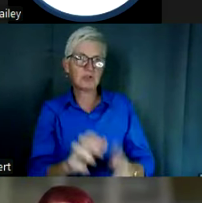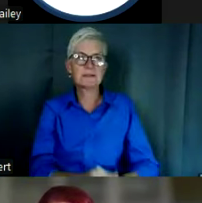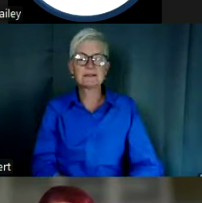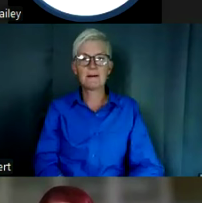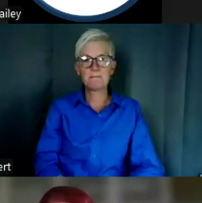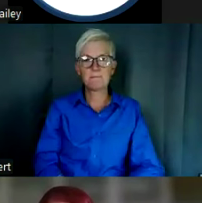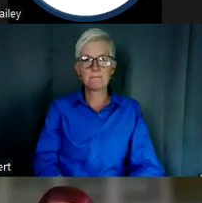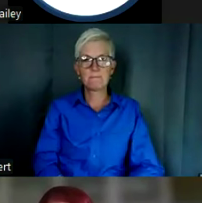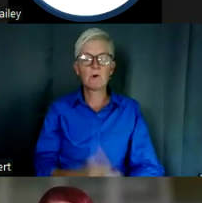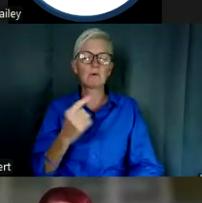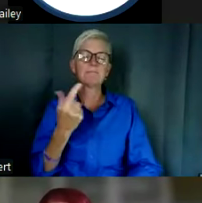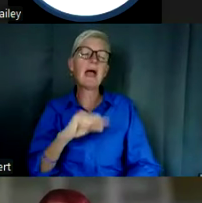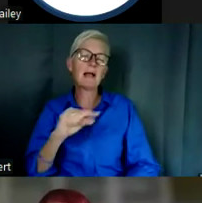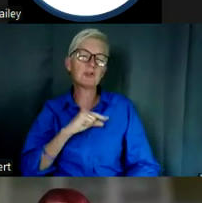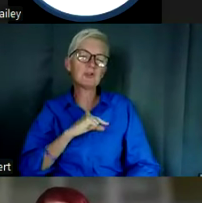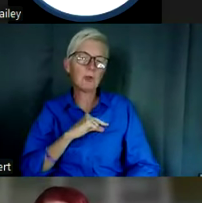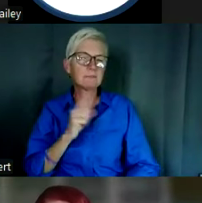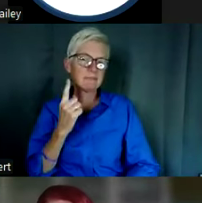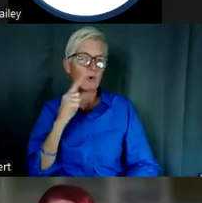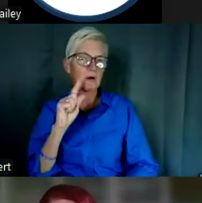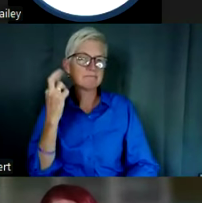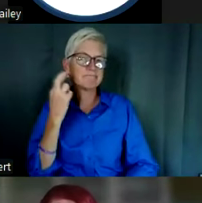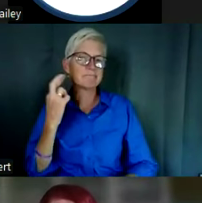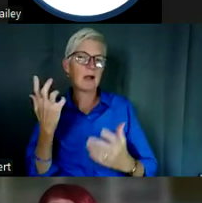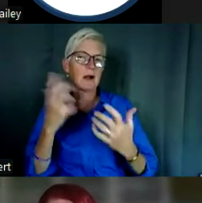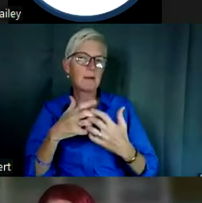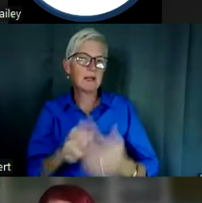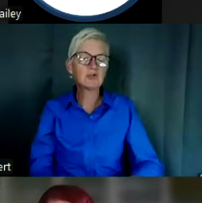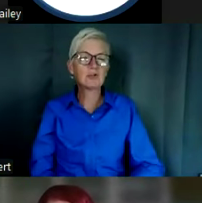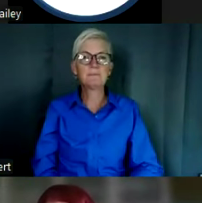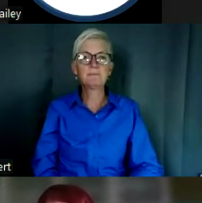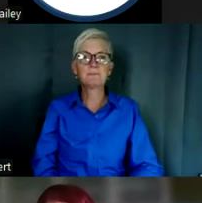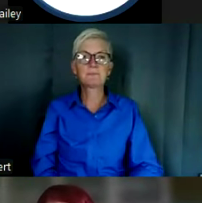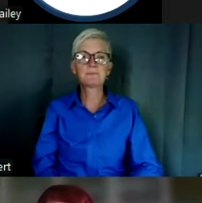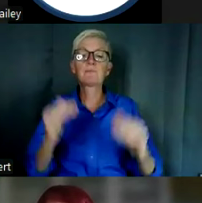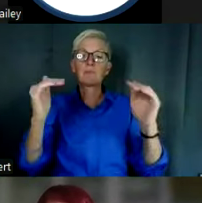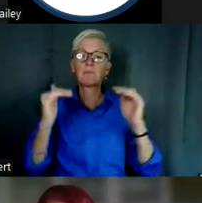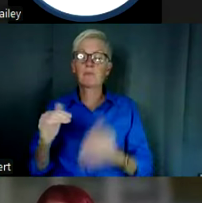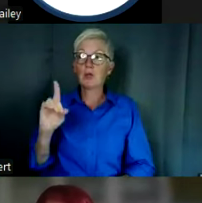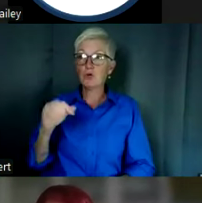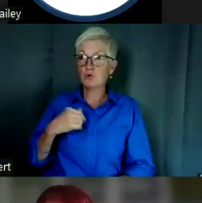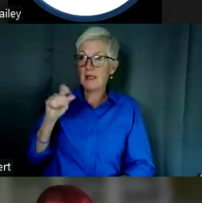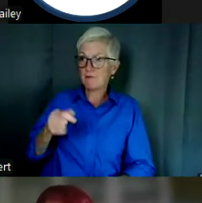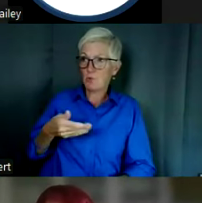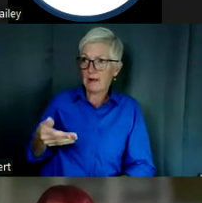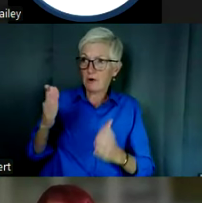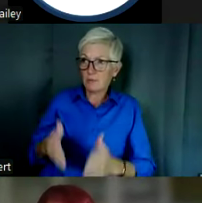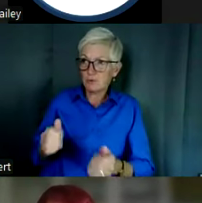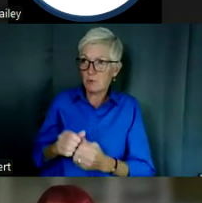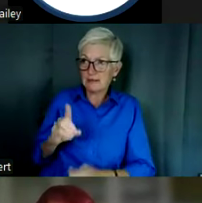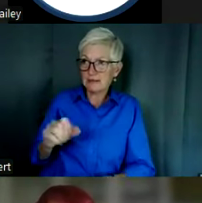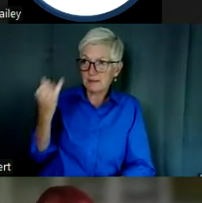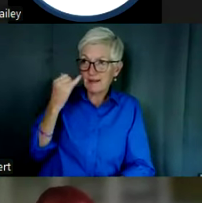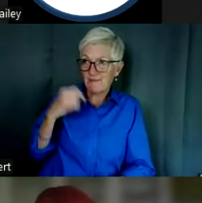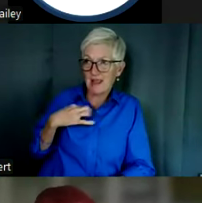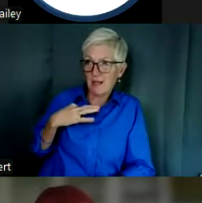and eligible for accommodation. Second, do I have to hire someone with a disability if they apply for my job? The answer